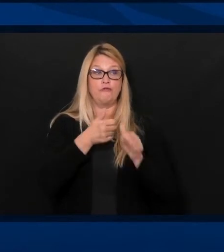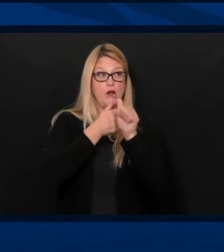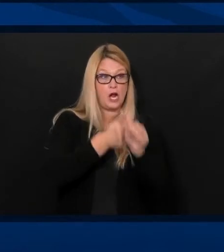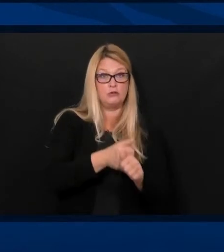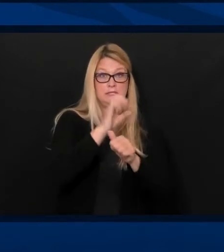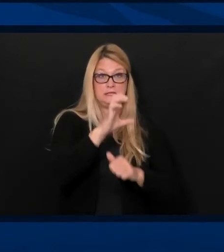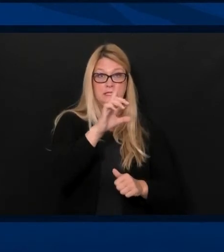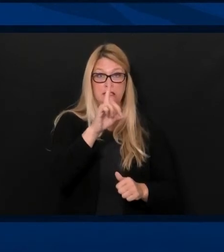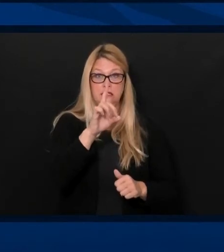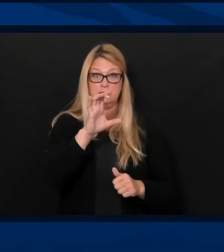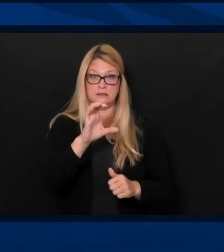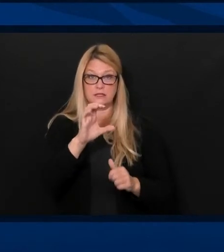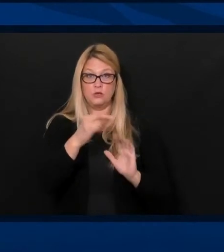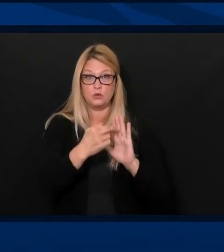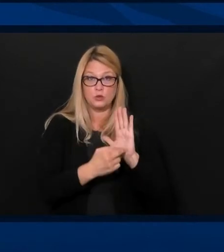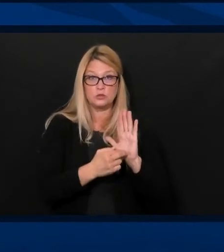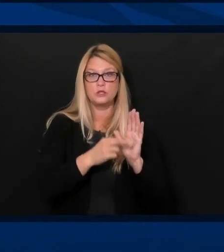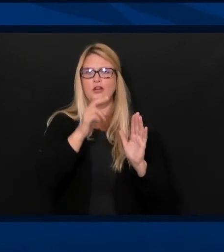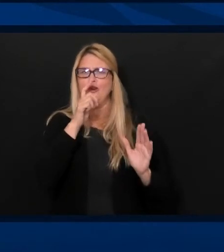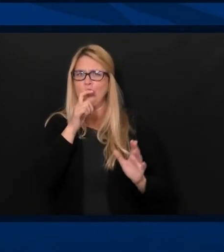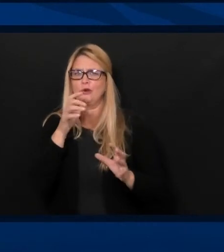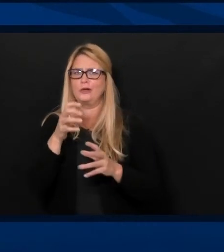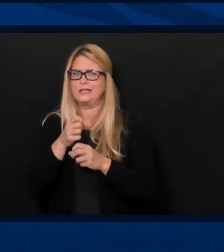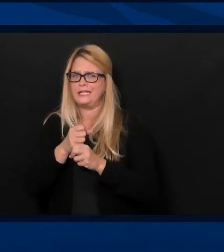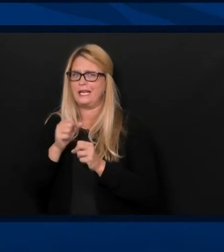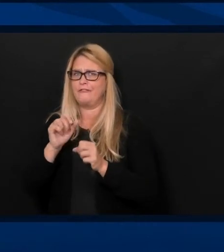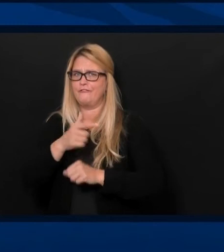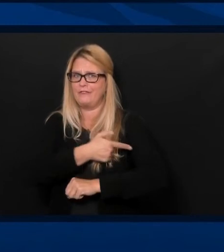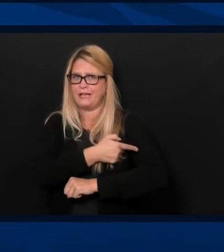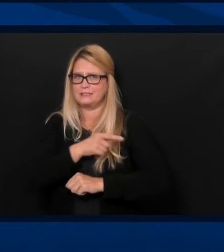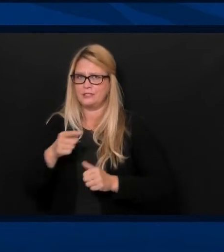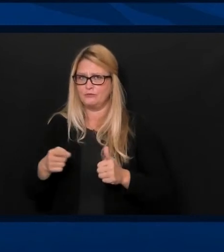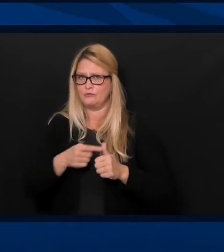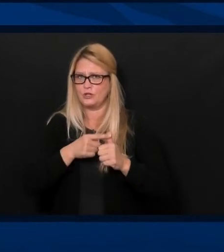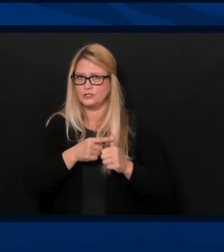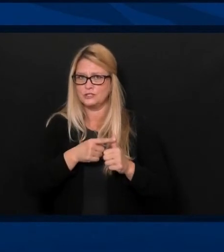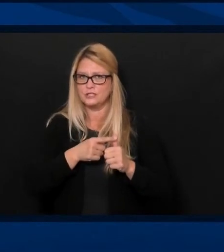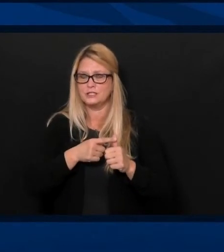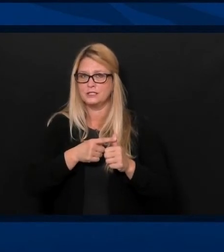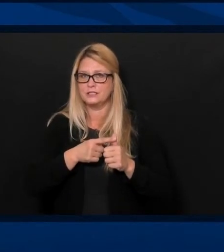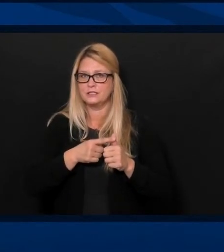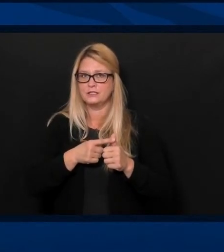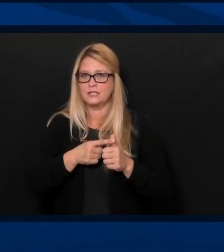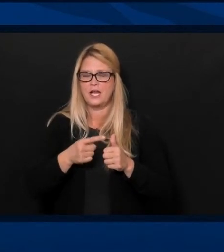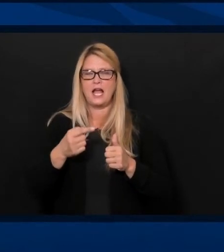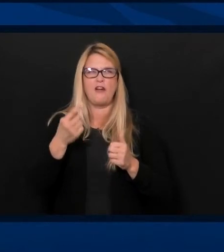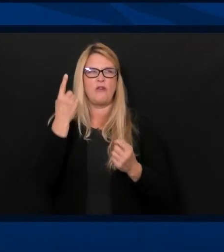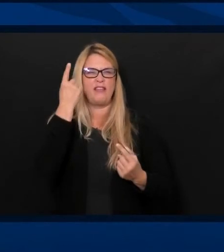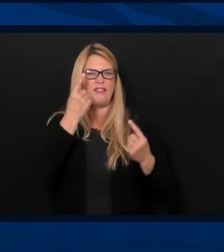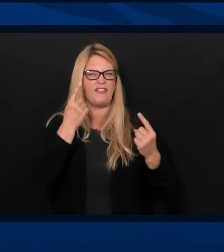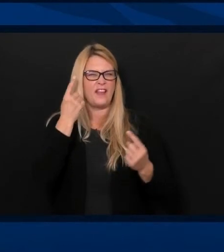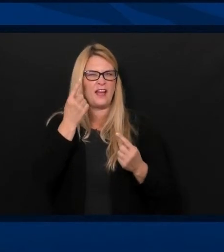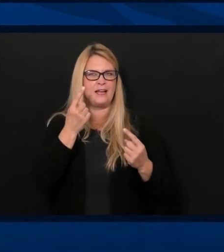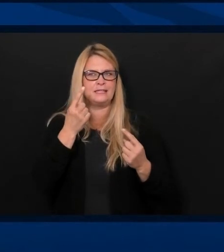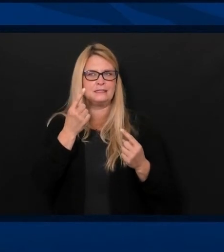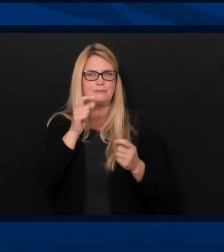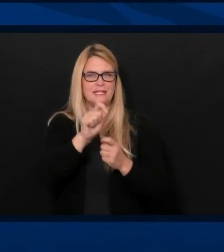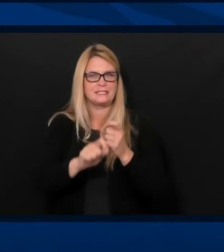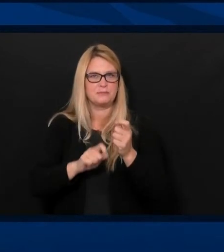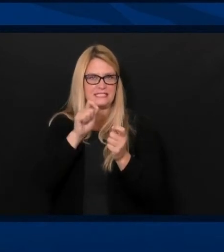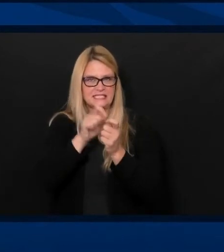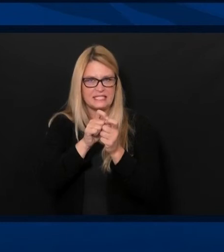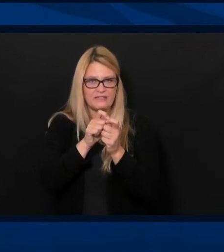about whom is to get the vaccines first, has there been any thought to specifically targeting,